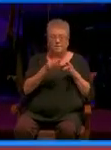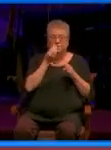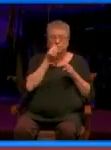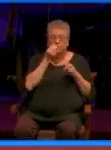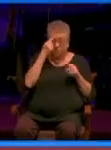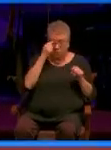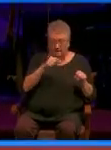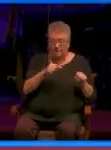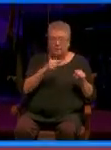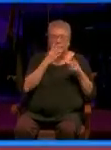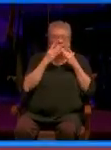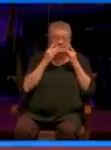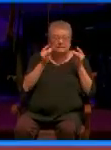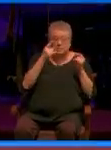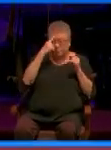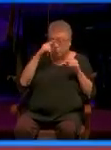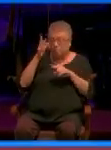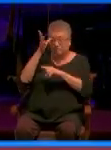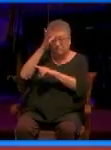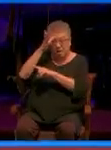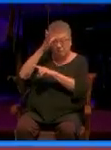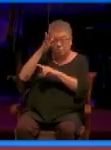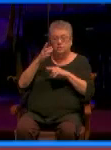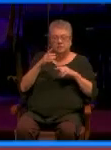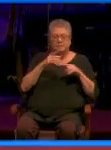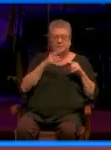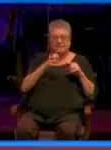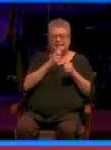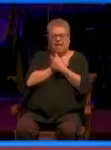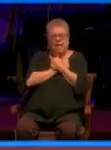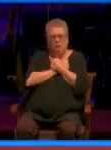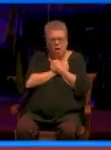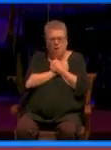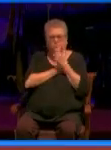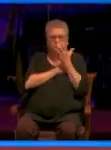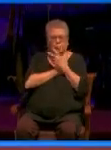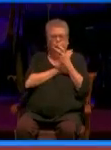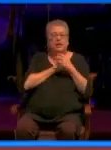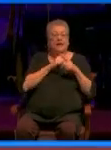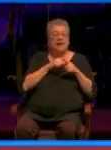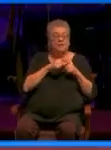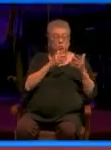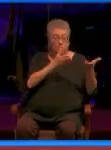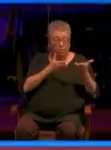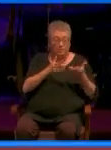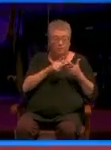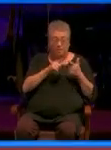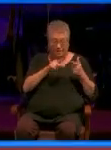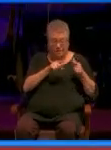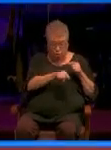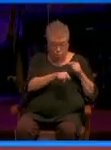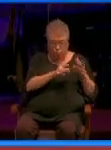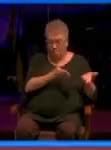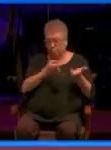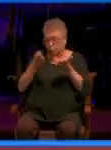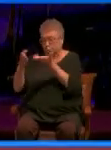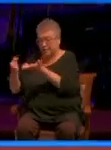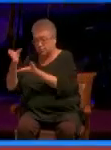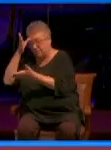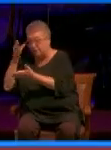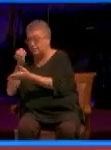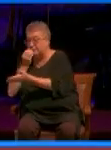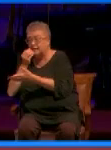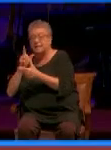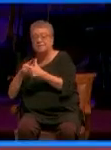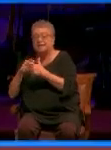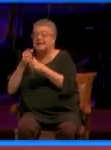prepare for them delicious food for your father, such as he loves. And you shall bring it to your father to eat so that he may